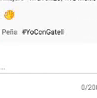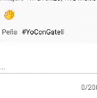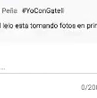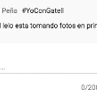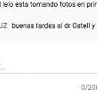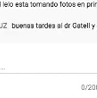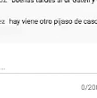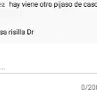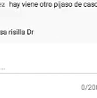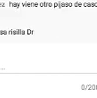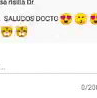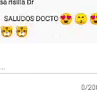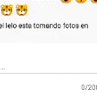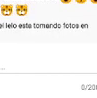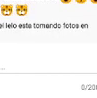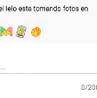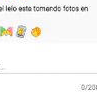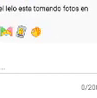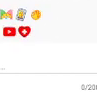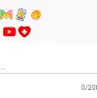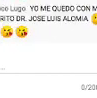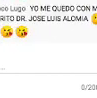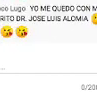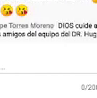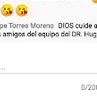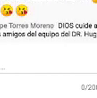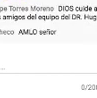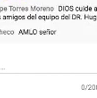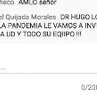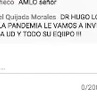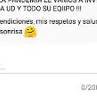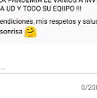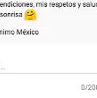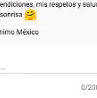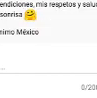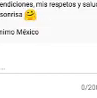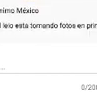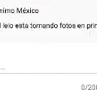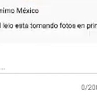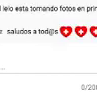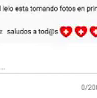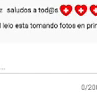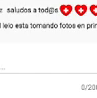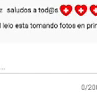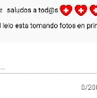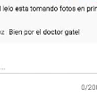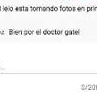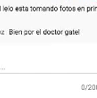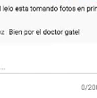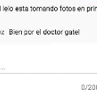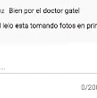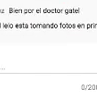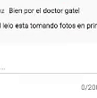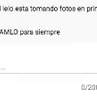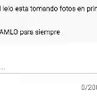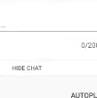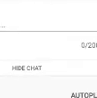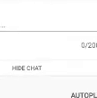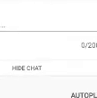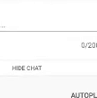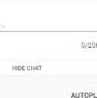As we look at the international data, we see a decrease in the amount of confirmed cases globally.